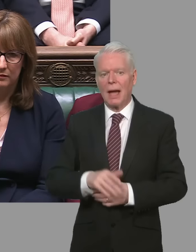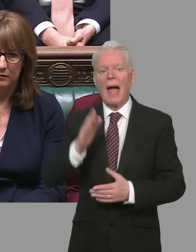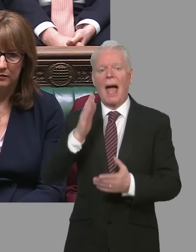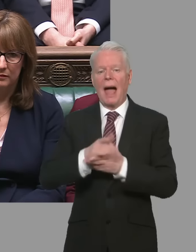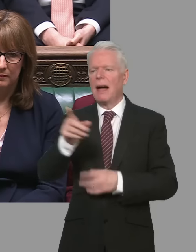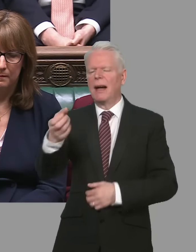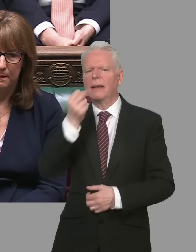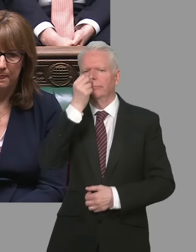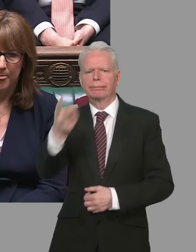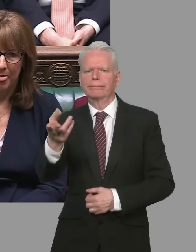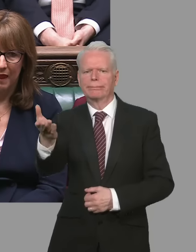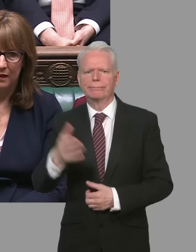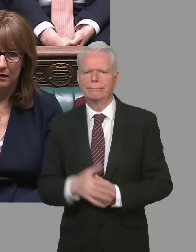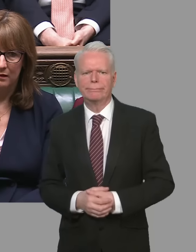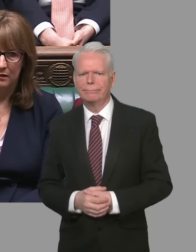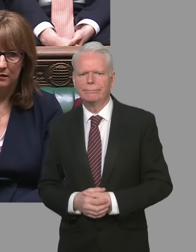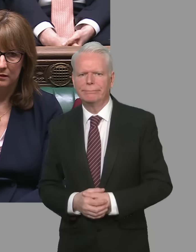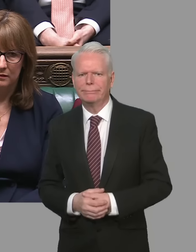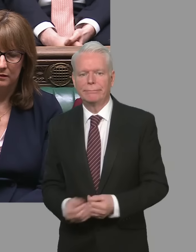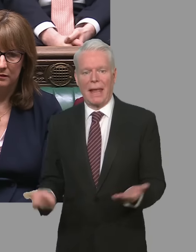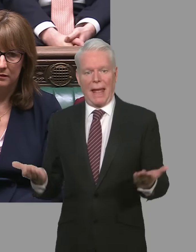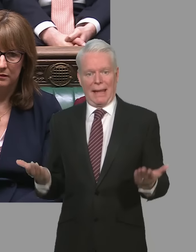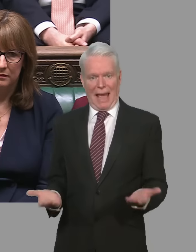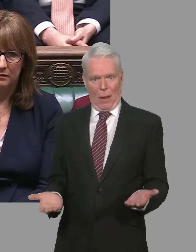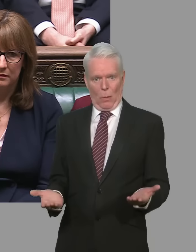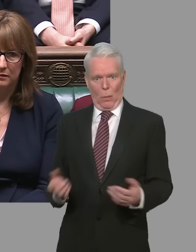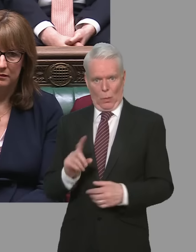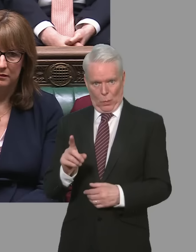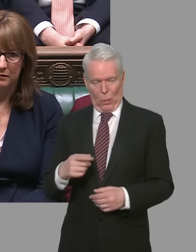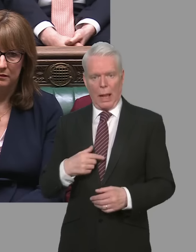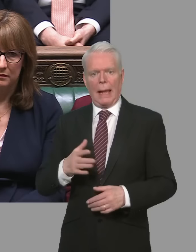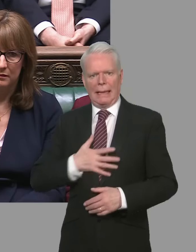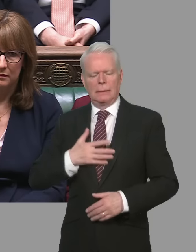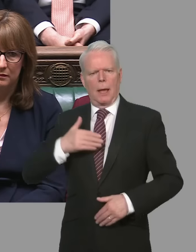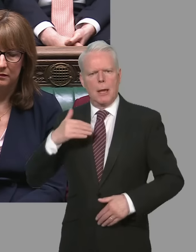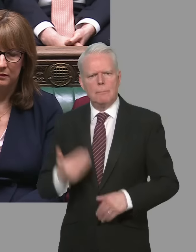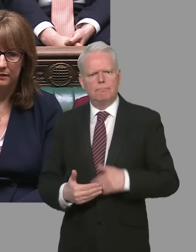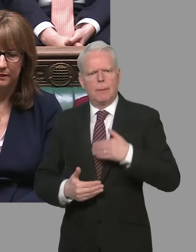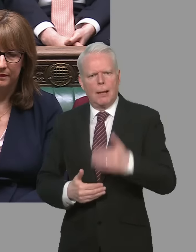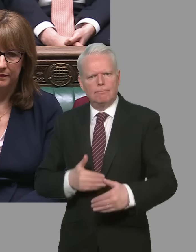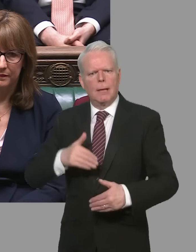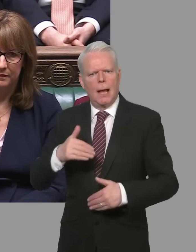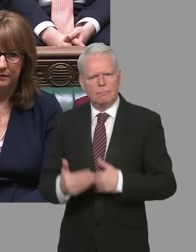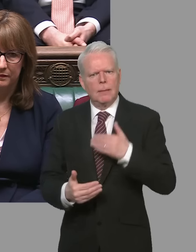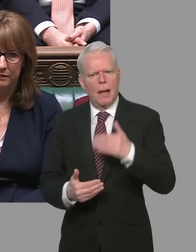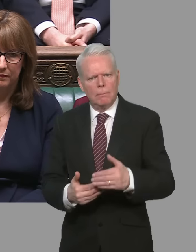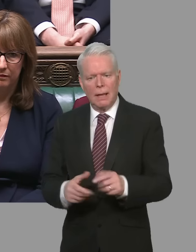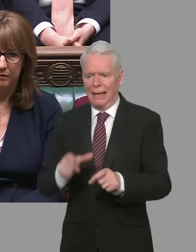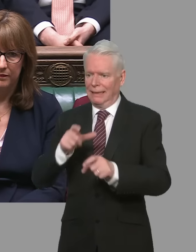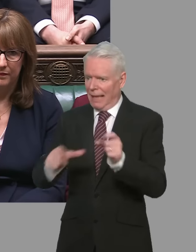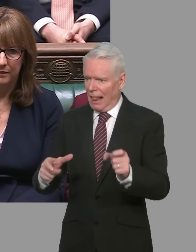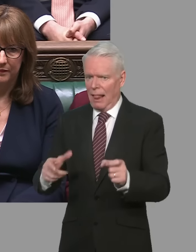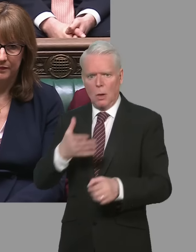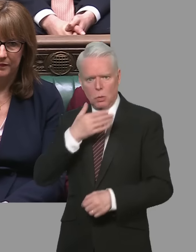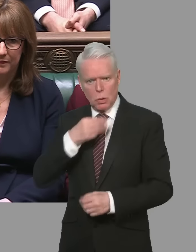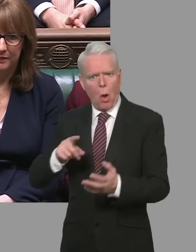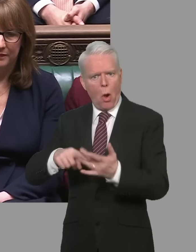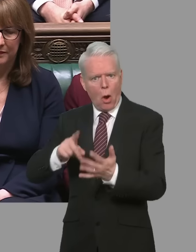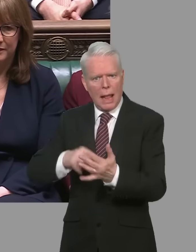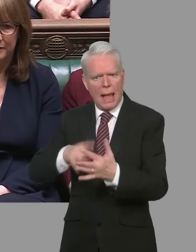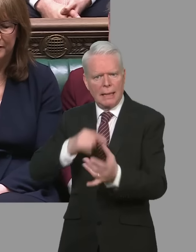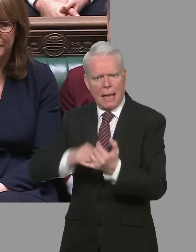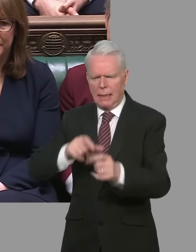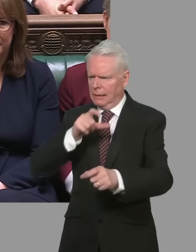day. There's a mix of that and renewables. But it's really important, Mr. Speaker, the most important thing to get